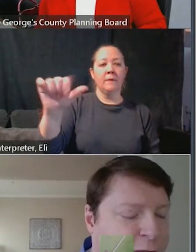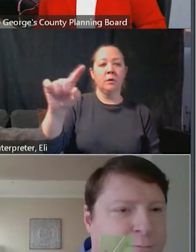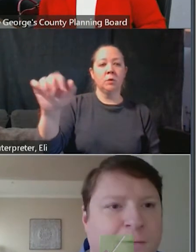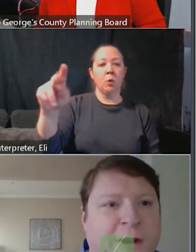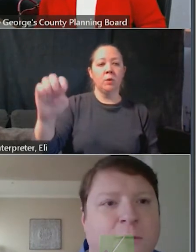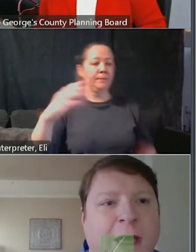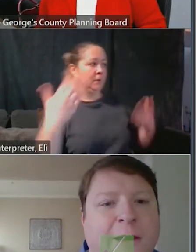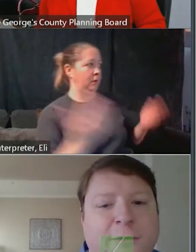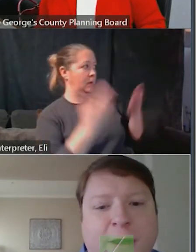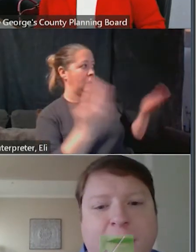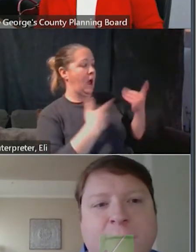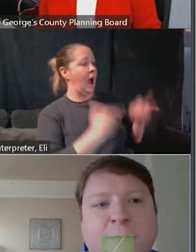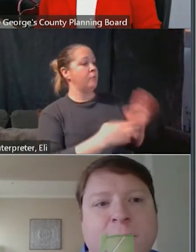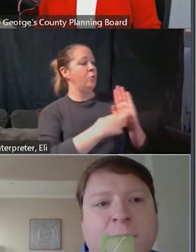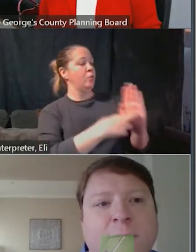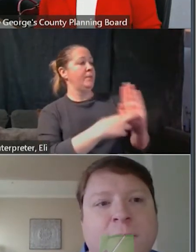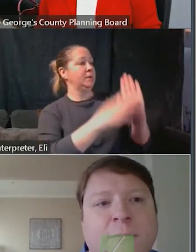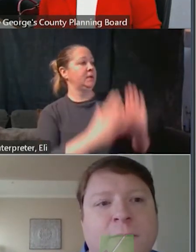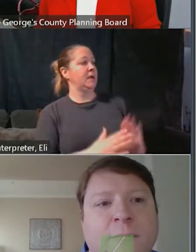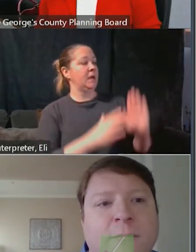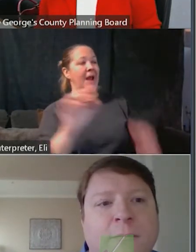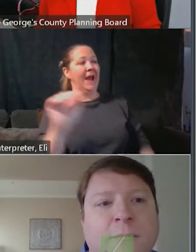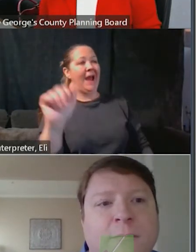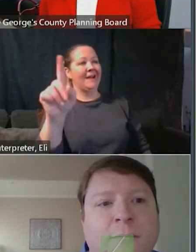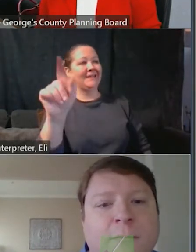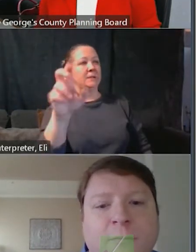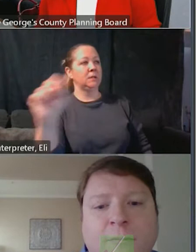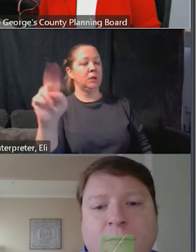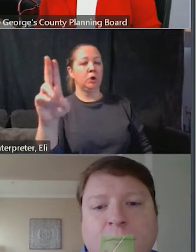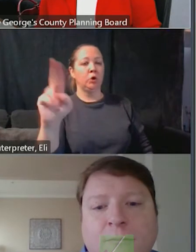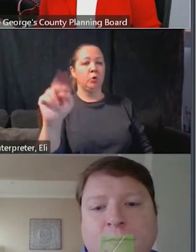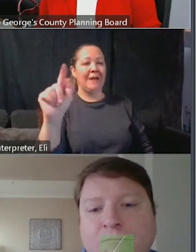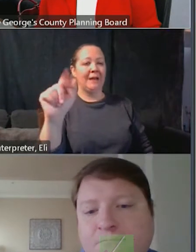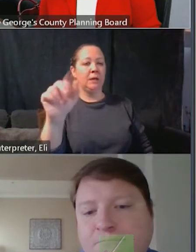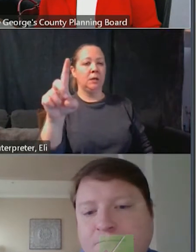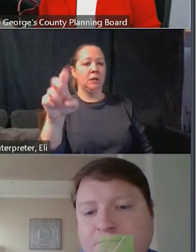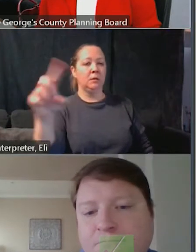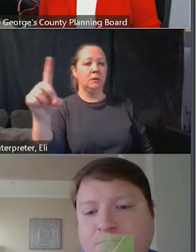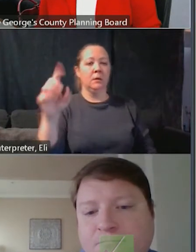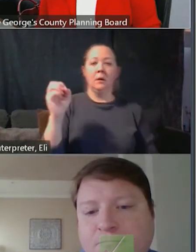Thank you. I'm sort of representing One Addison United. Okay, Steve Stetzer?